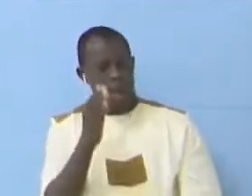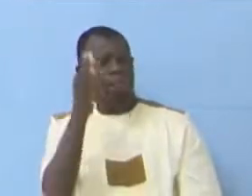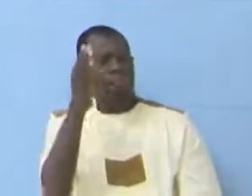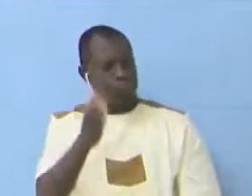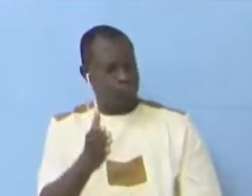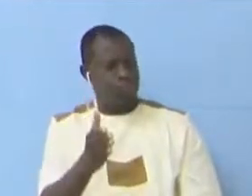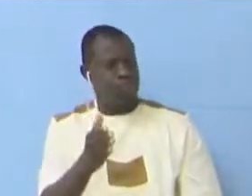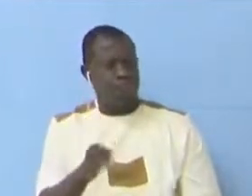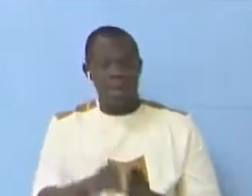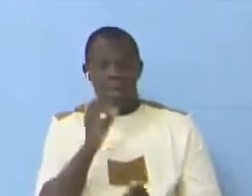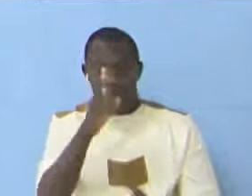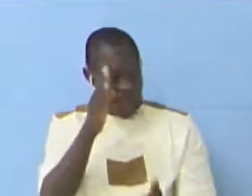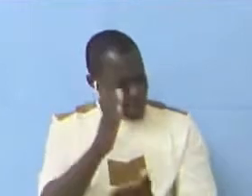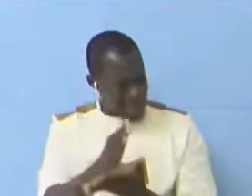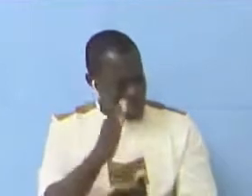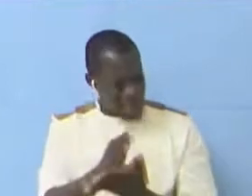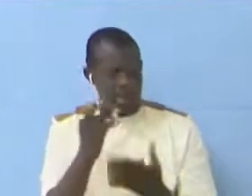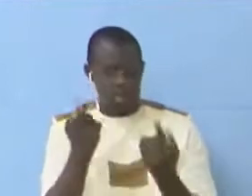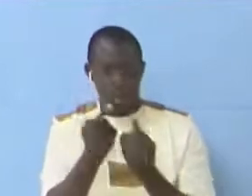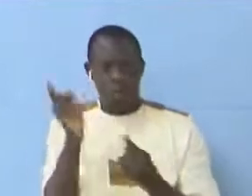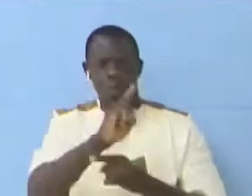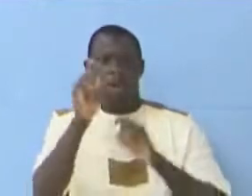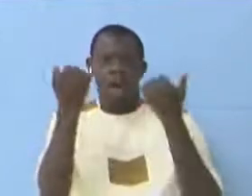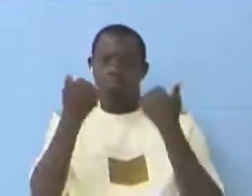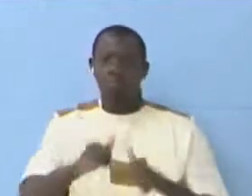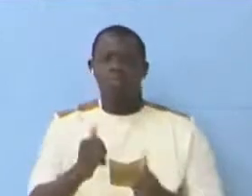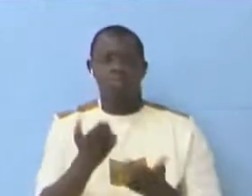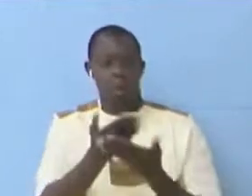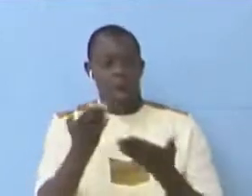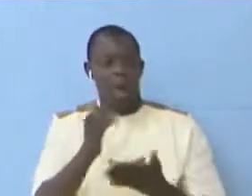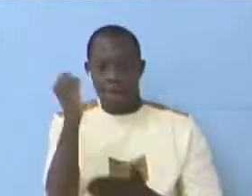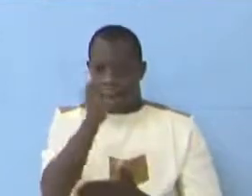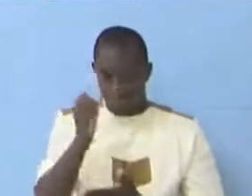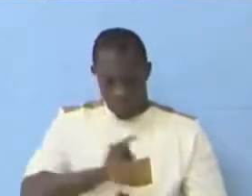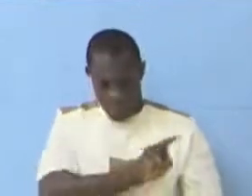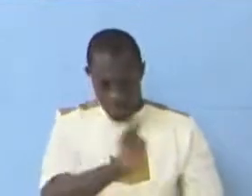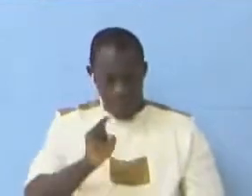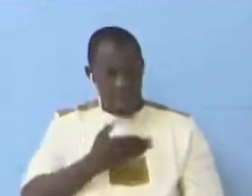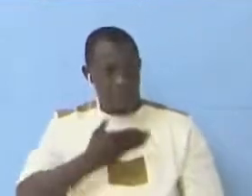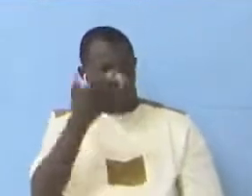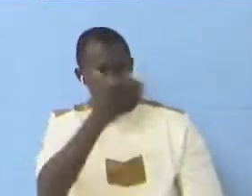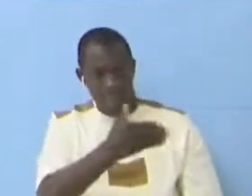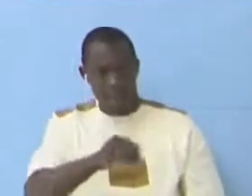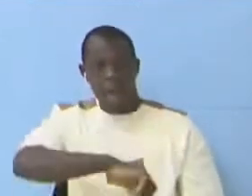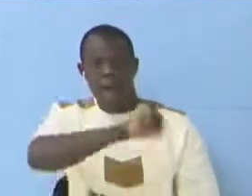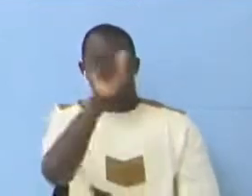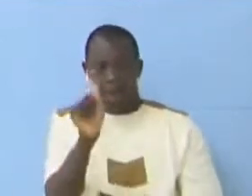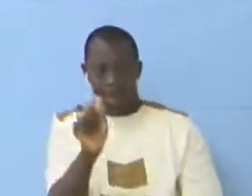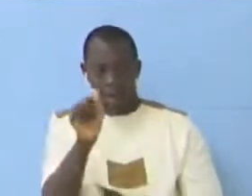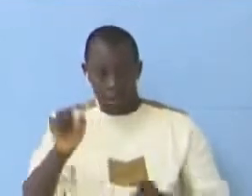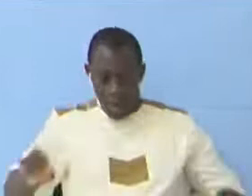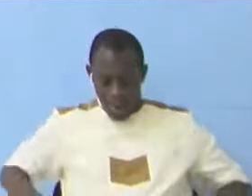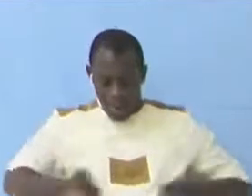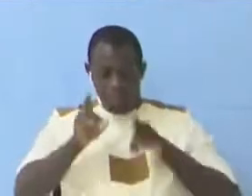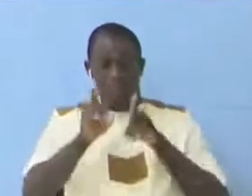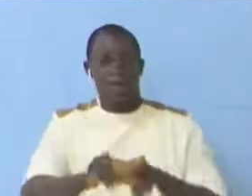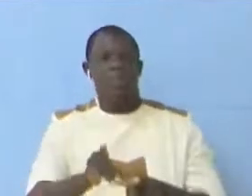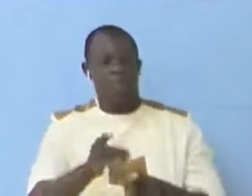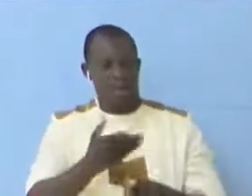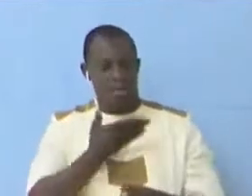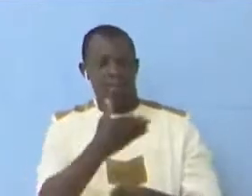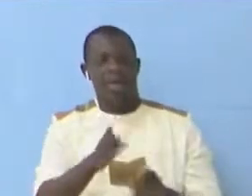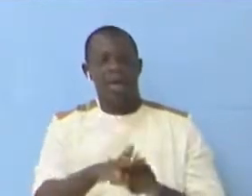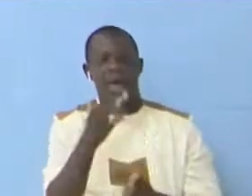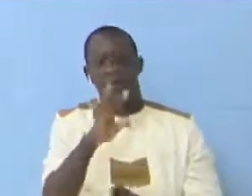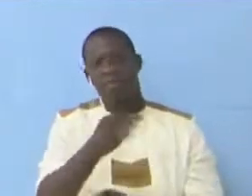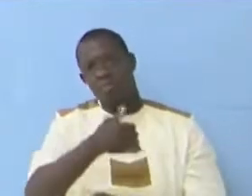wax. exactly what happened. Because Loolu nag they were mooy li there la xew. and participated in it. ñu ngi fa woon te bokkoon nañ ci. If others are saying they were